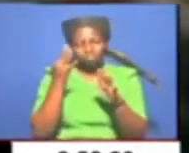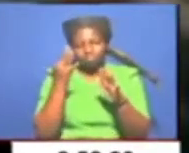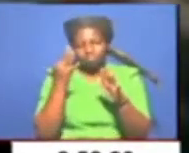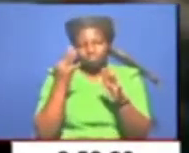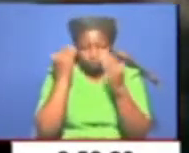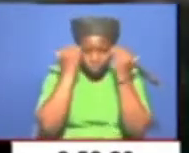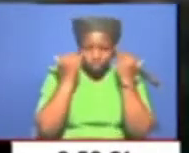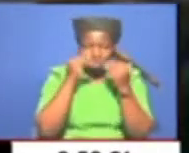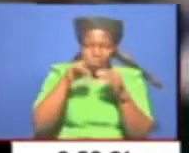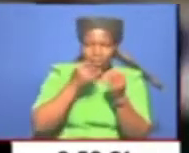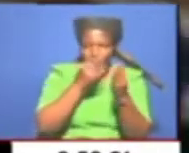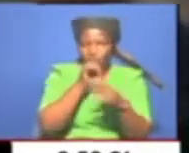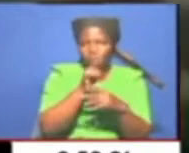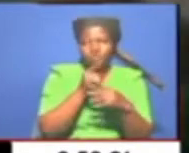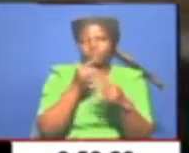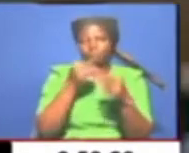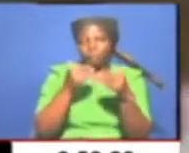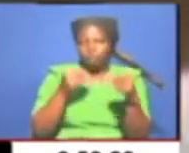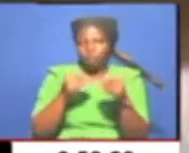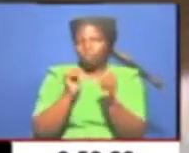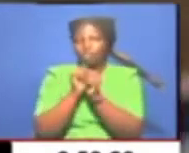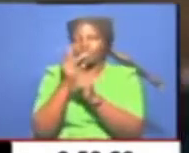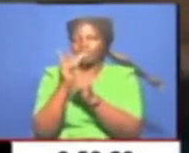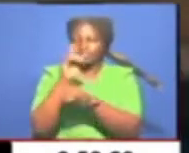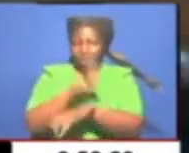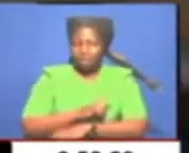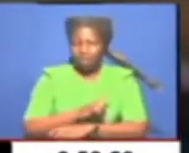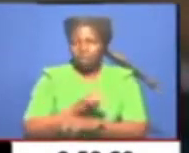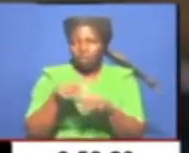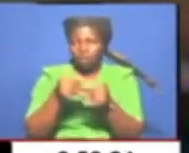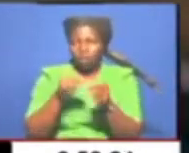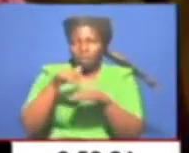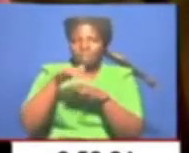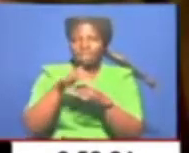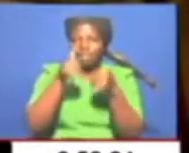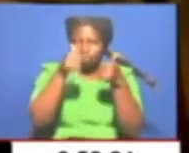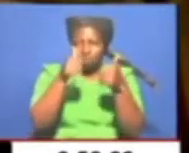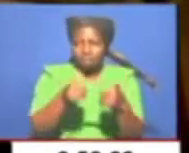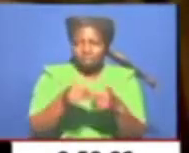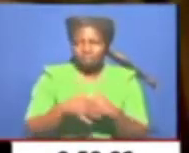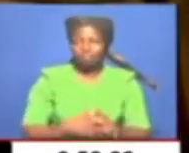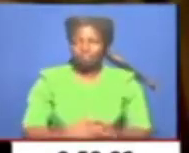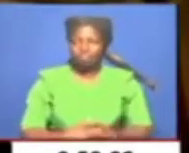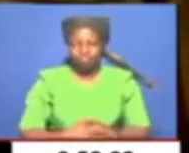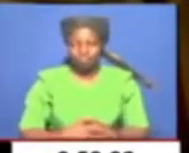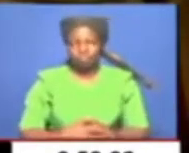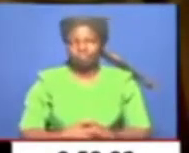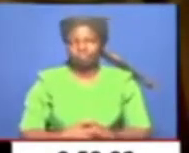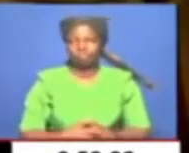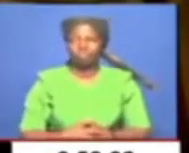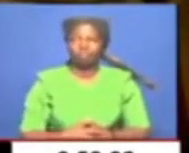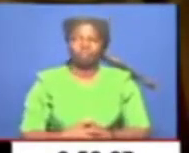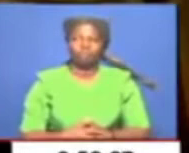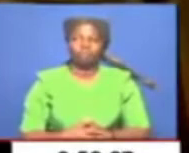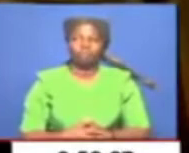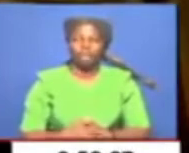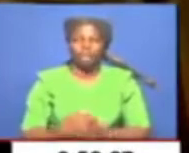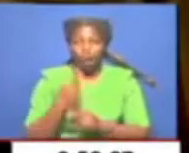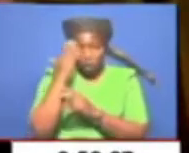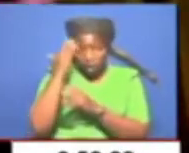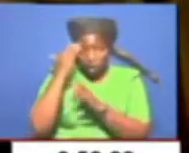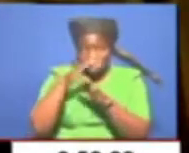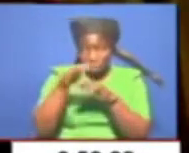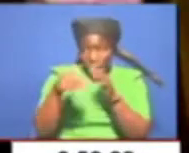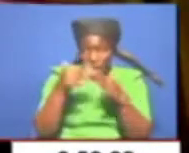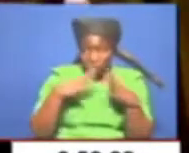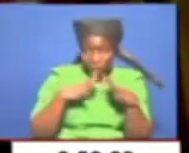or so, or send you a notice to your last postal address and things like that. Now, we know every once in a while we see President